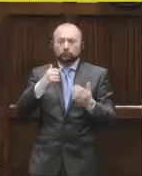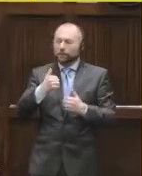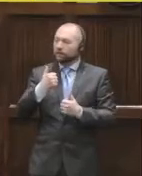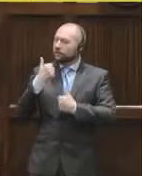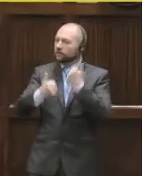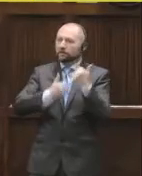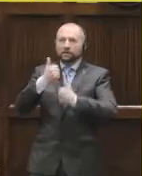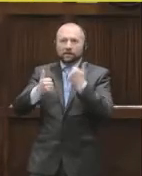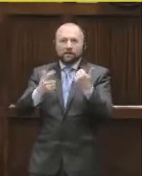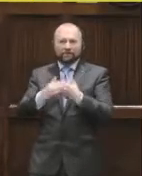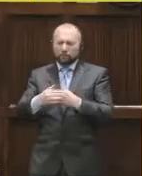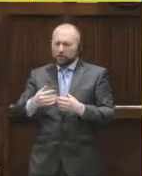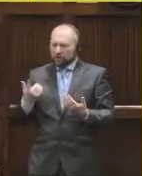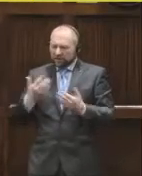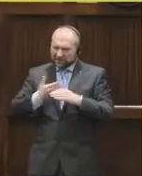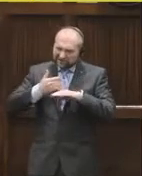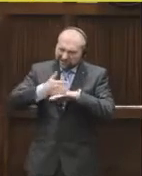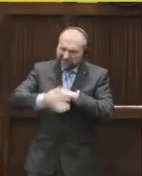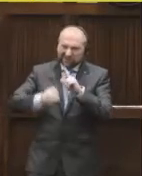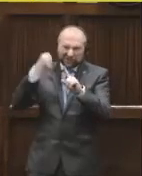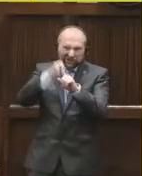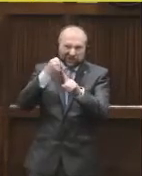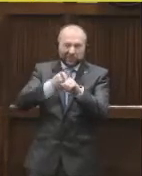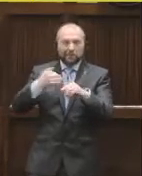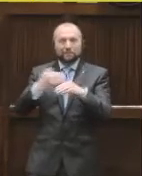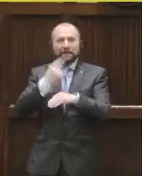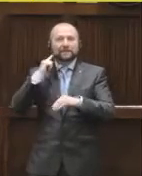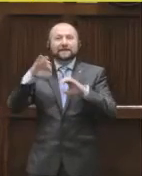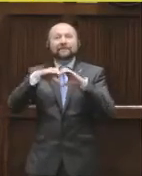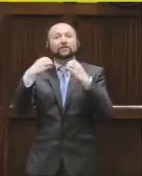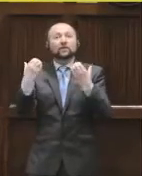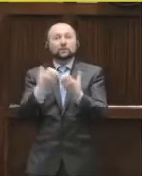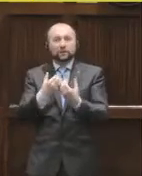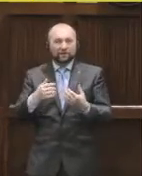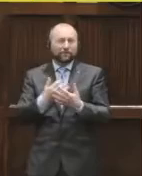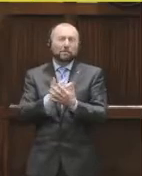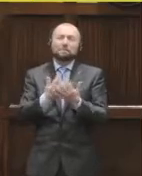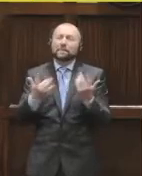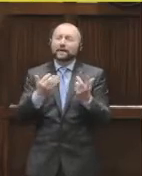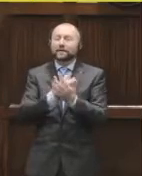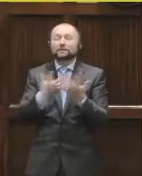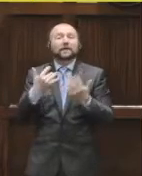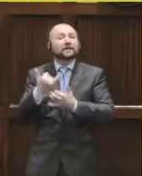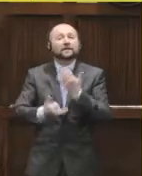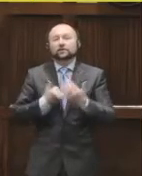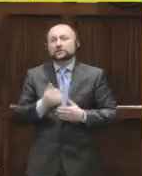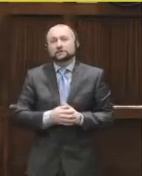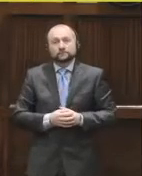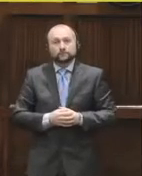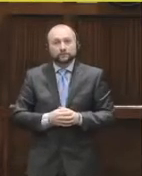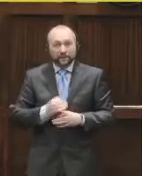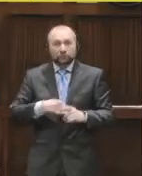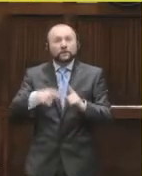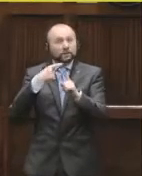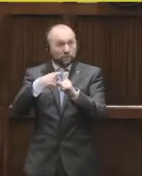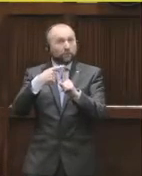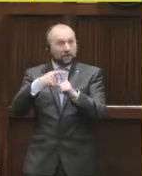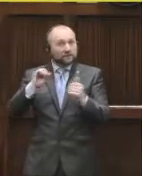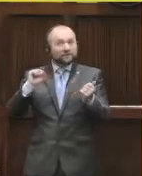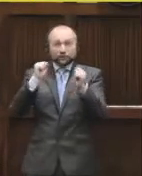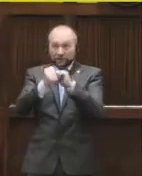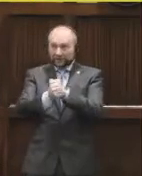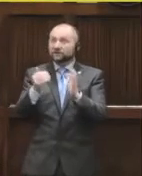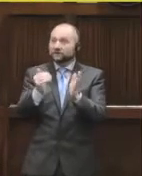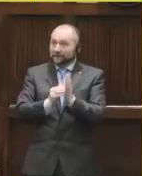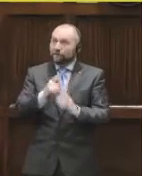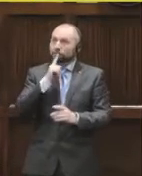tireless campaigning that has gone on by the deaf community over so many years. It's a positive step forward, but it is only